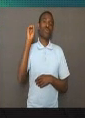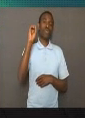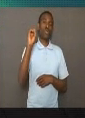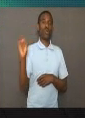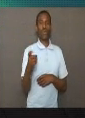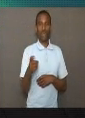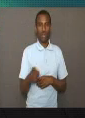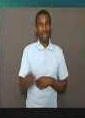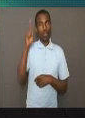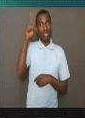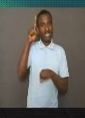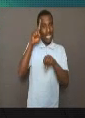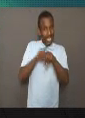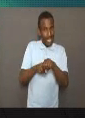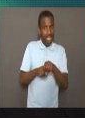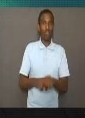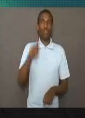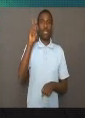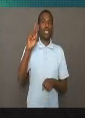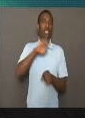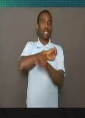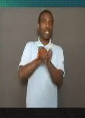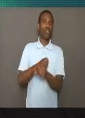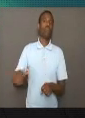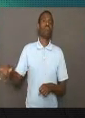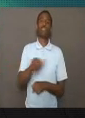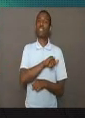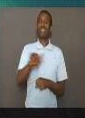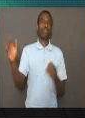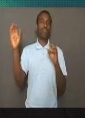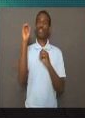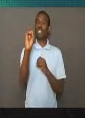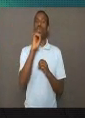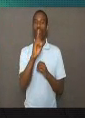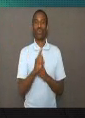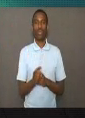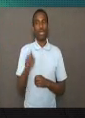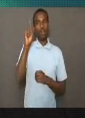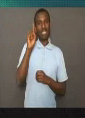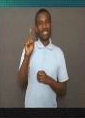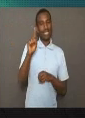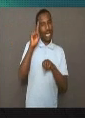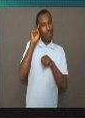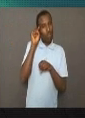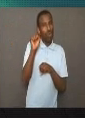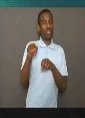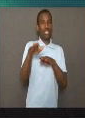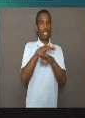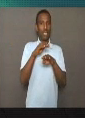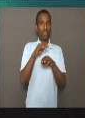must be zero. At this point, the oscillator's